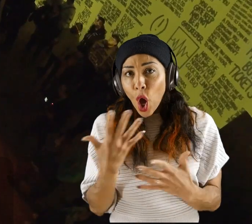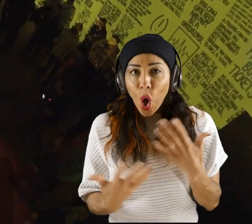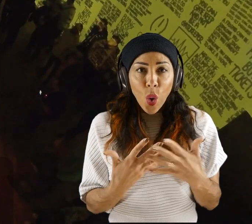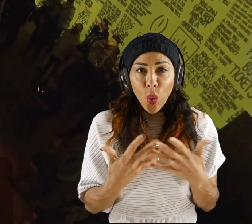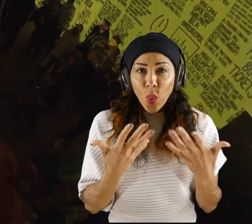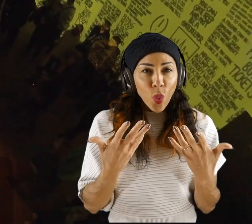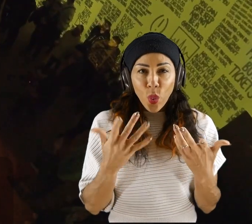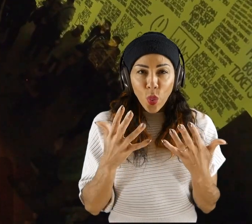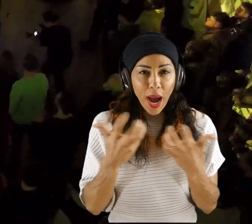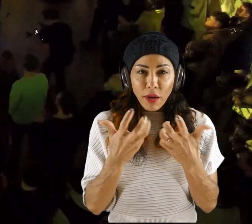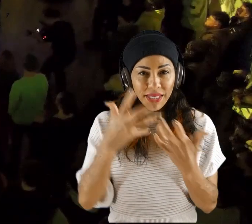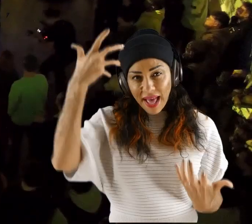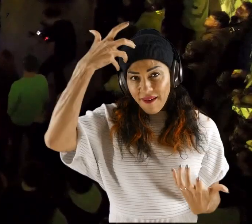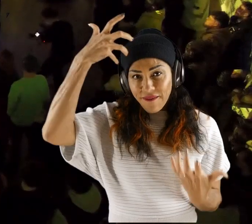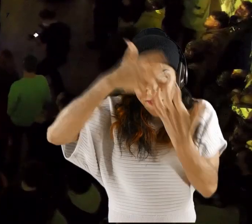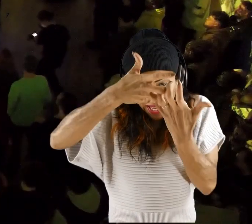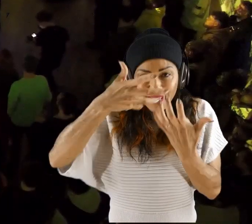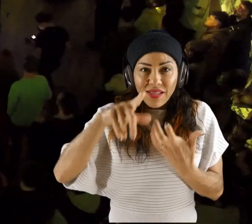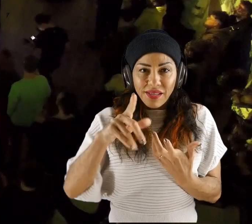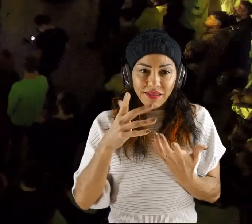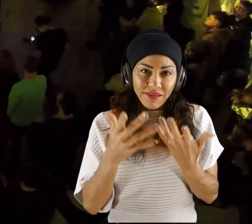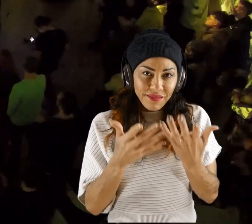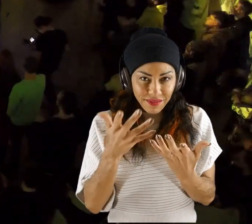Yeah, that's a good question and good set of like